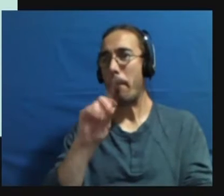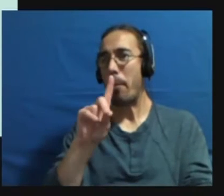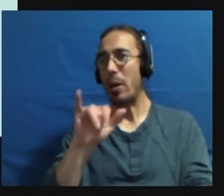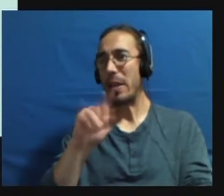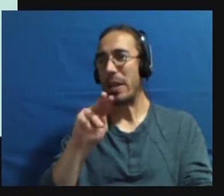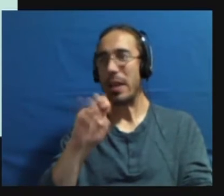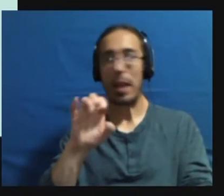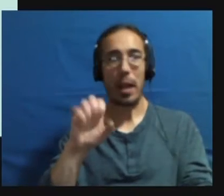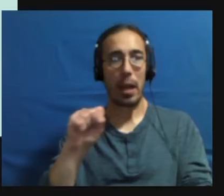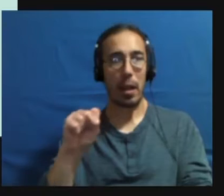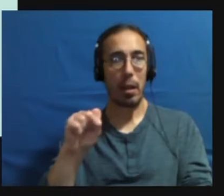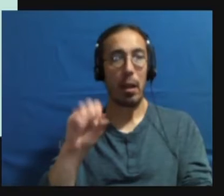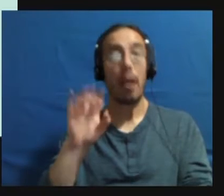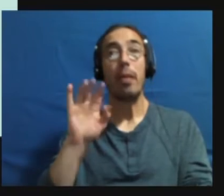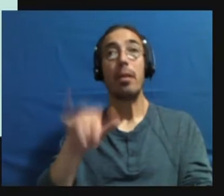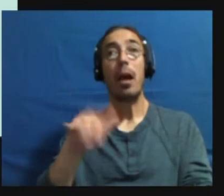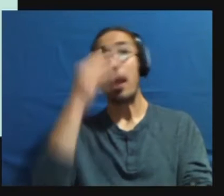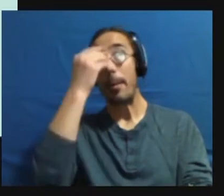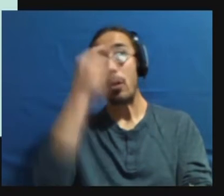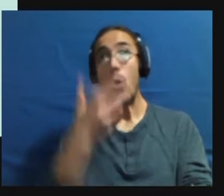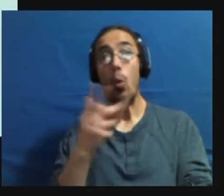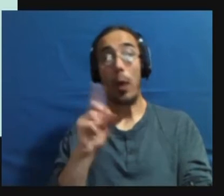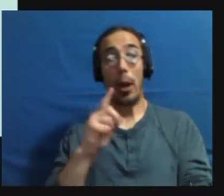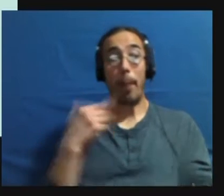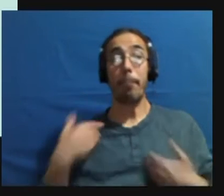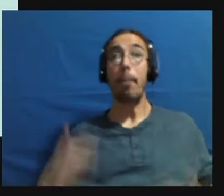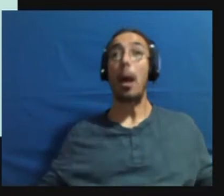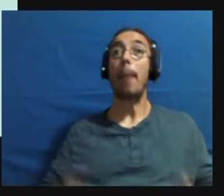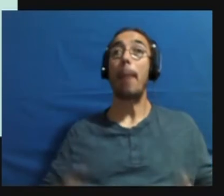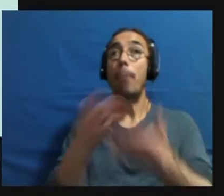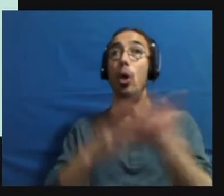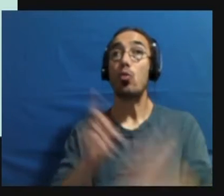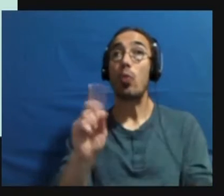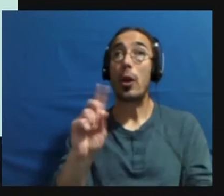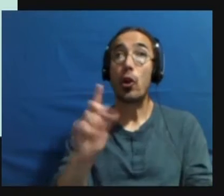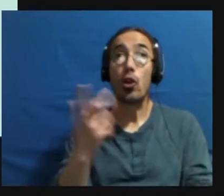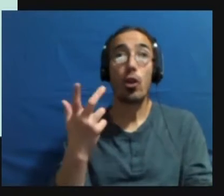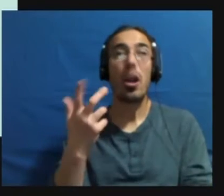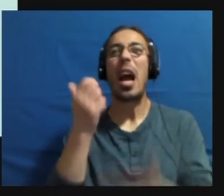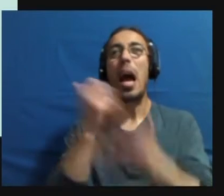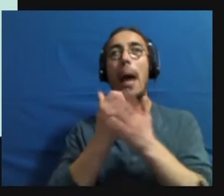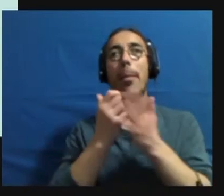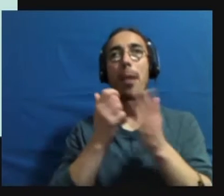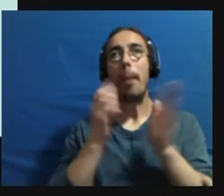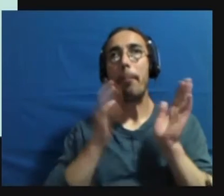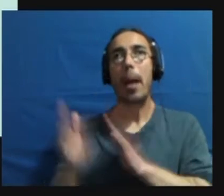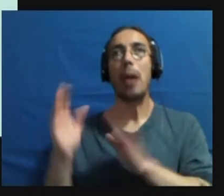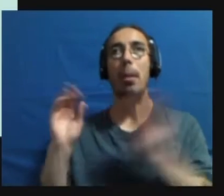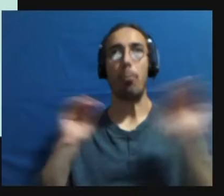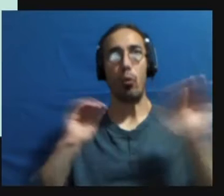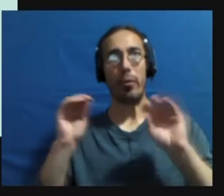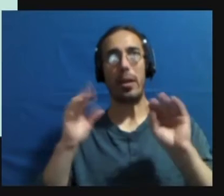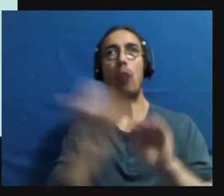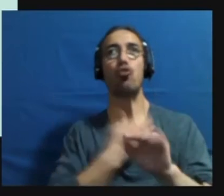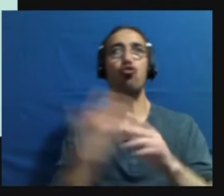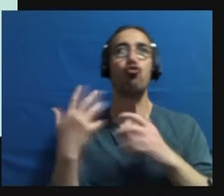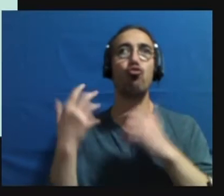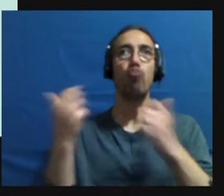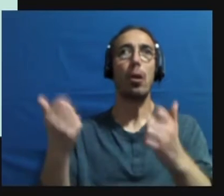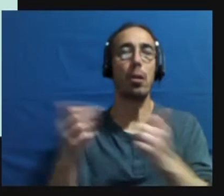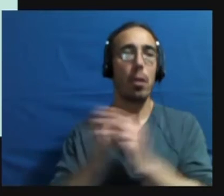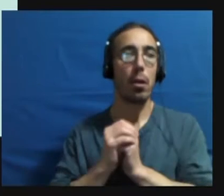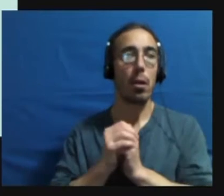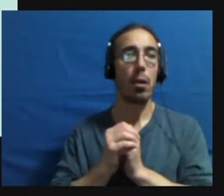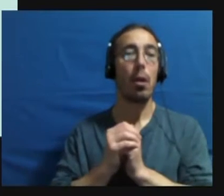us know where our body parts are and helps us plan our movements and our strength. So when